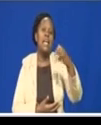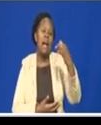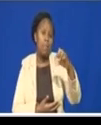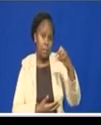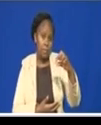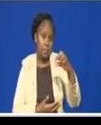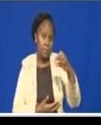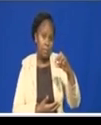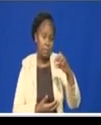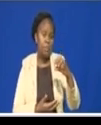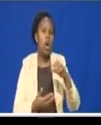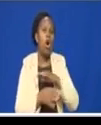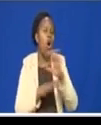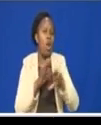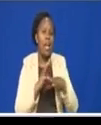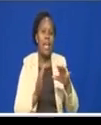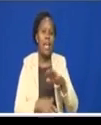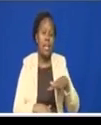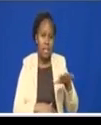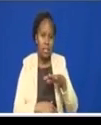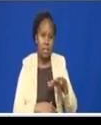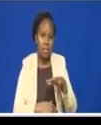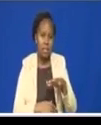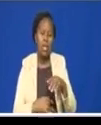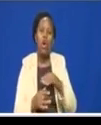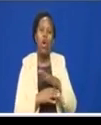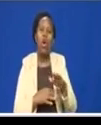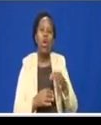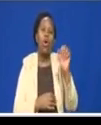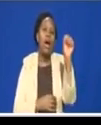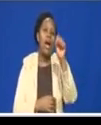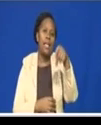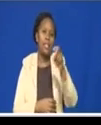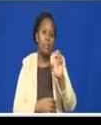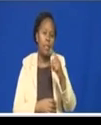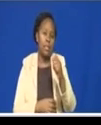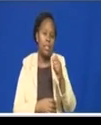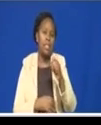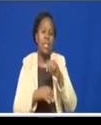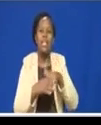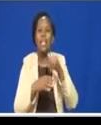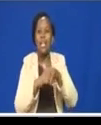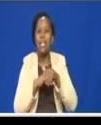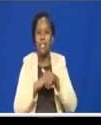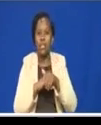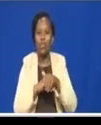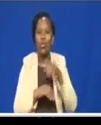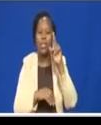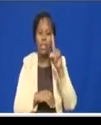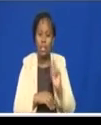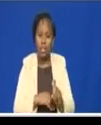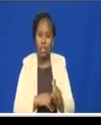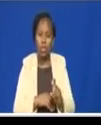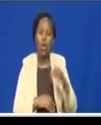Grammar cuts across all areas. So, all aspects in English will test you